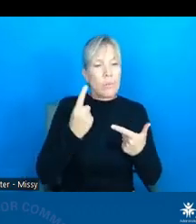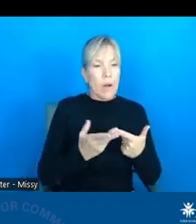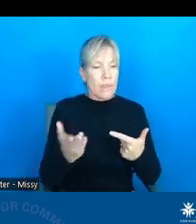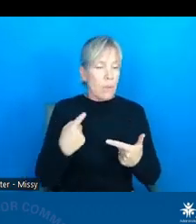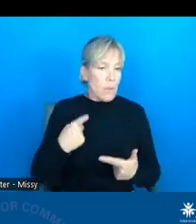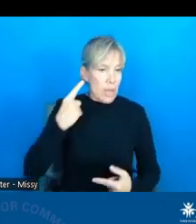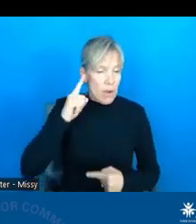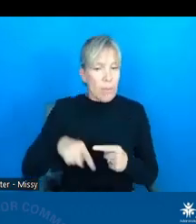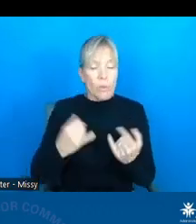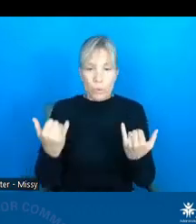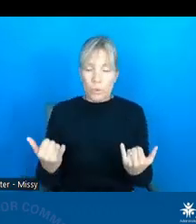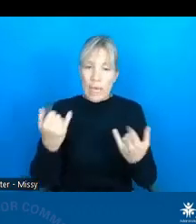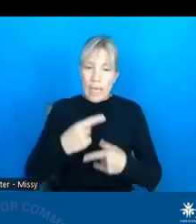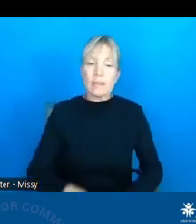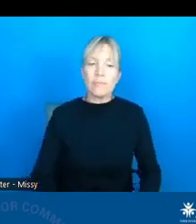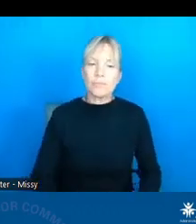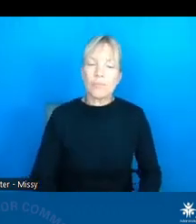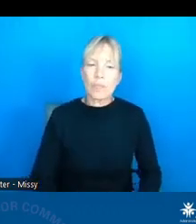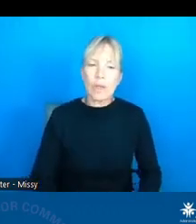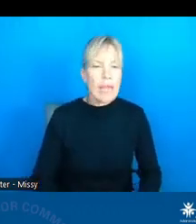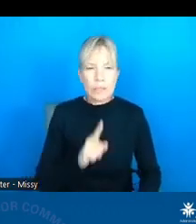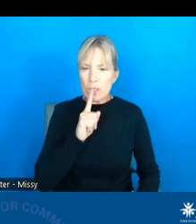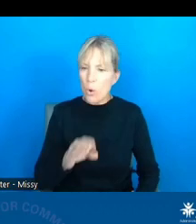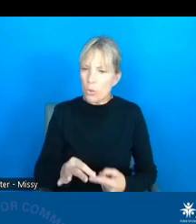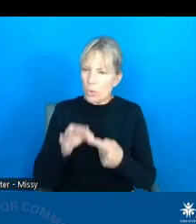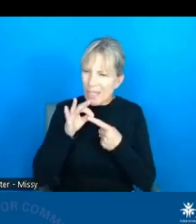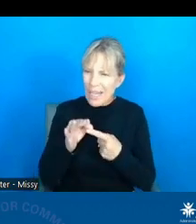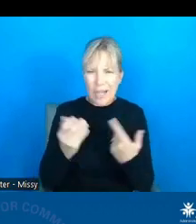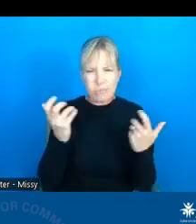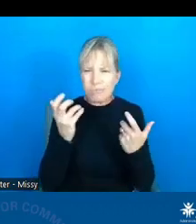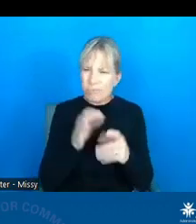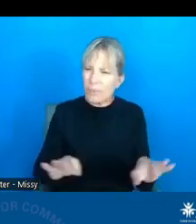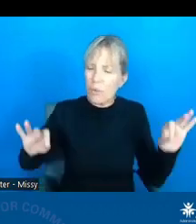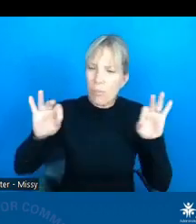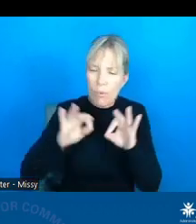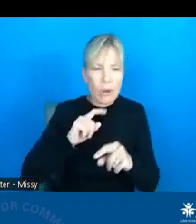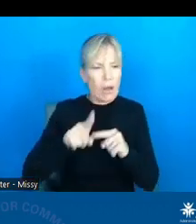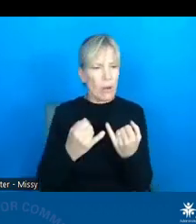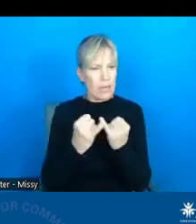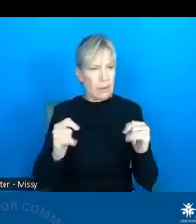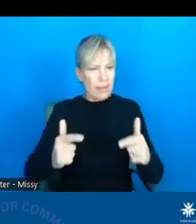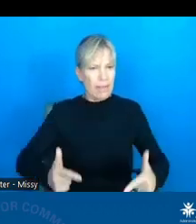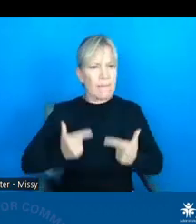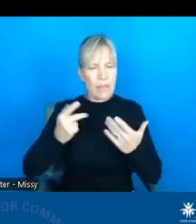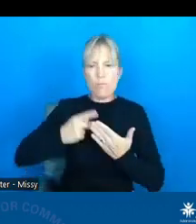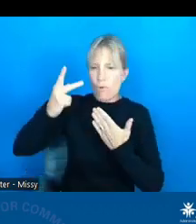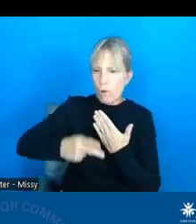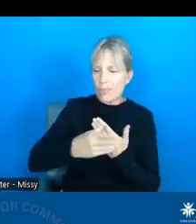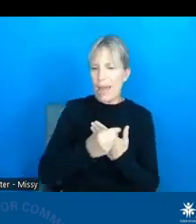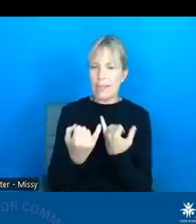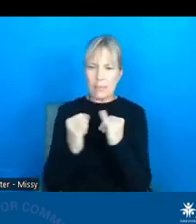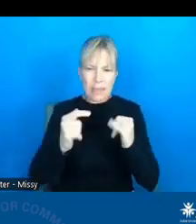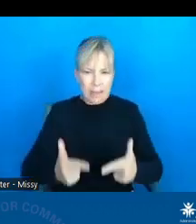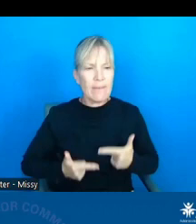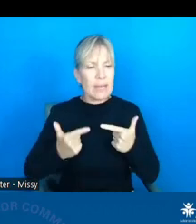hear about today is what's so unique, what is so important about the independent living programs and the independent